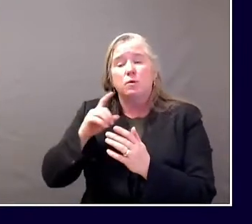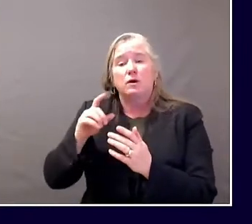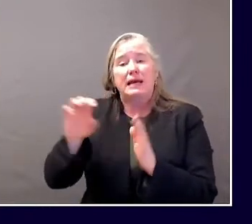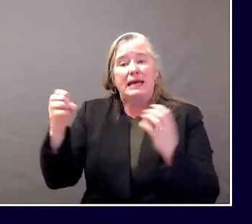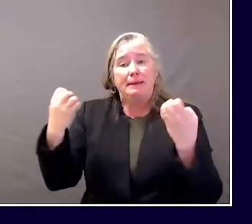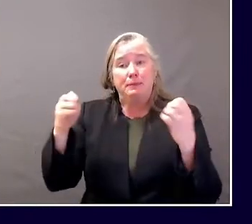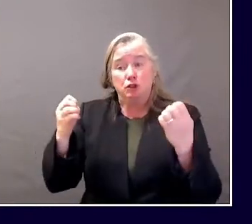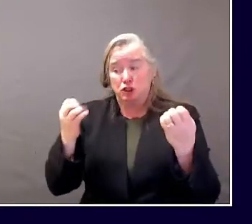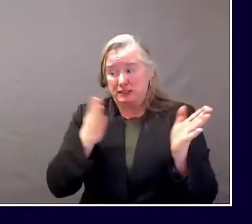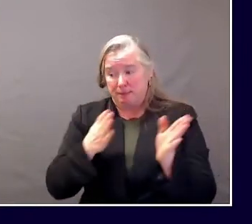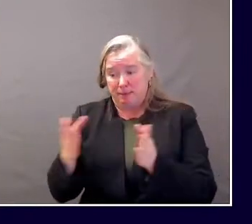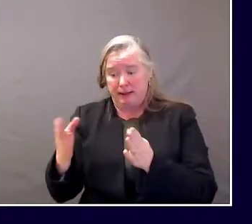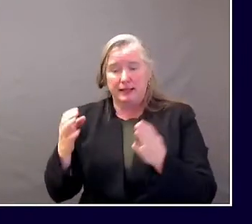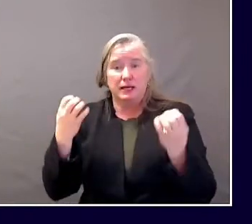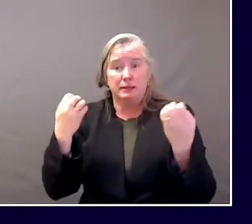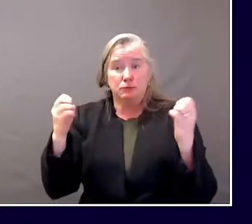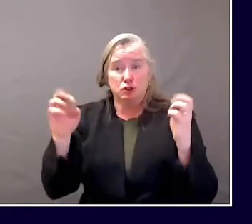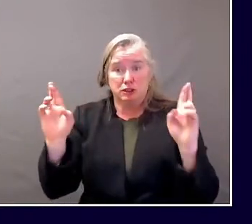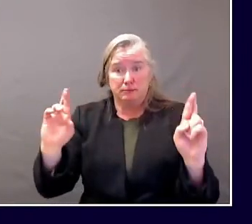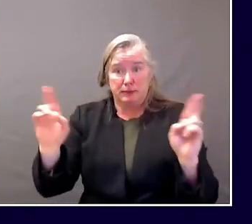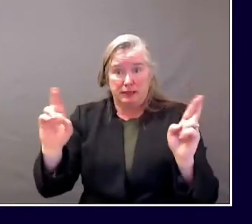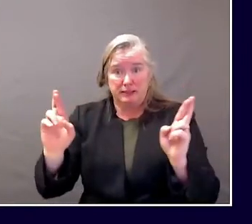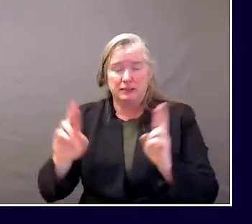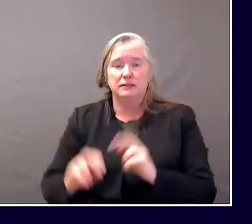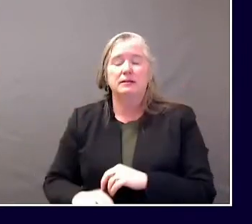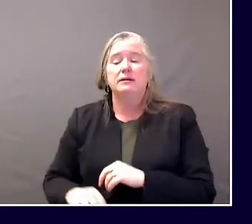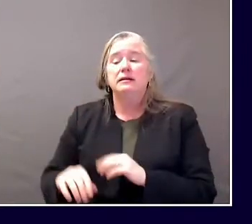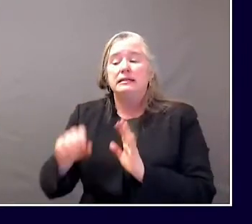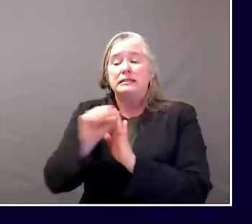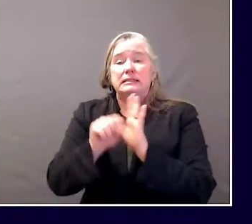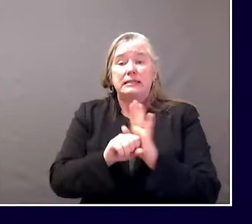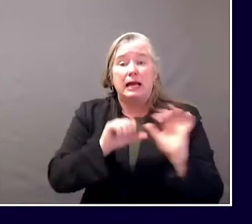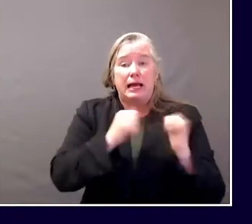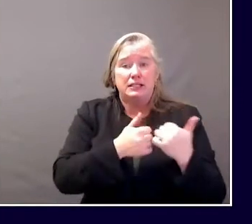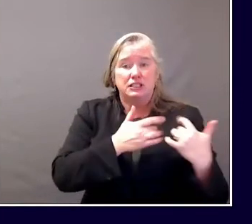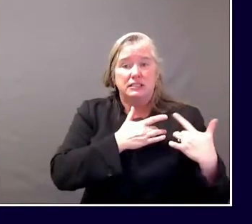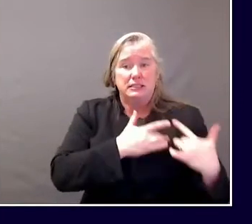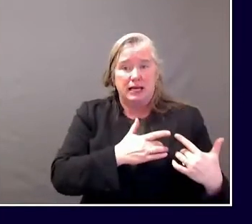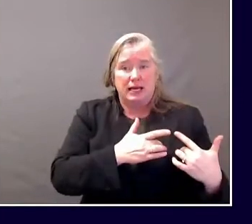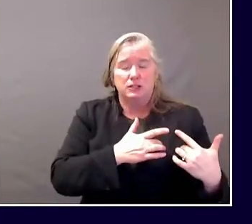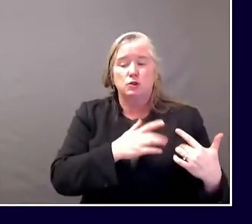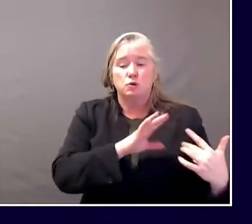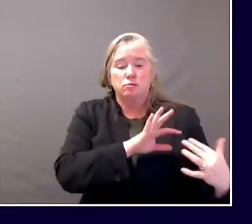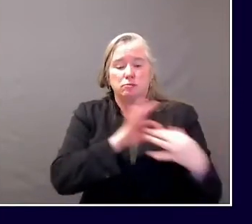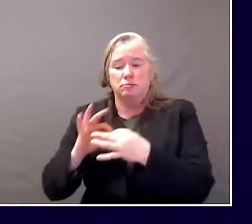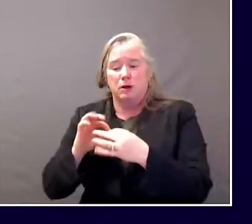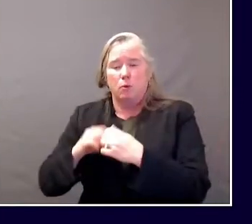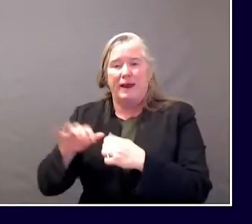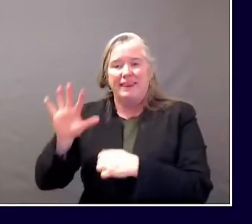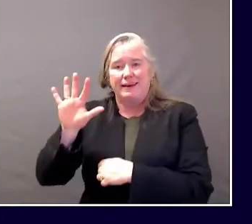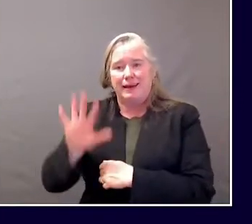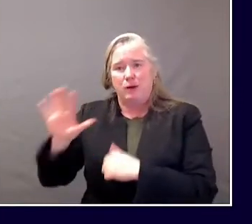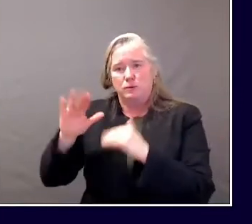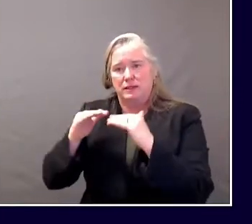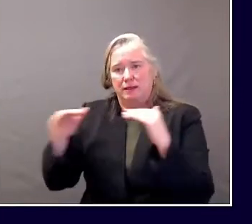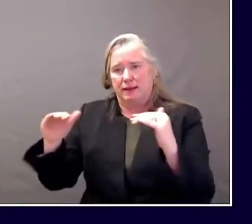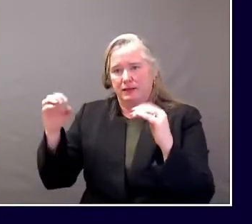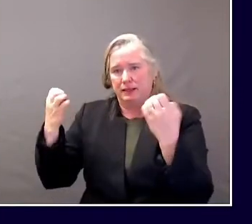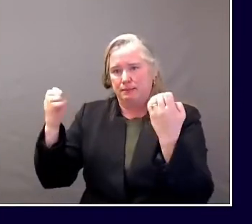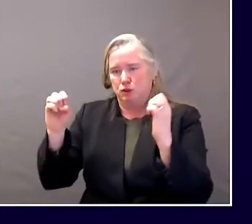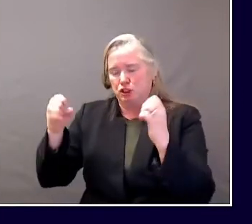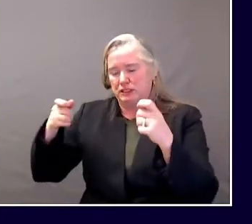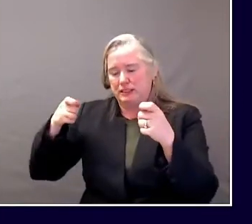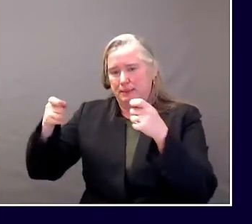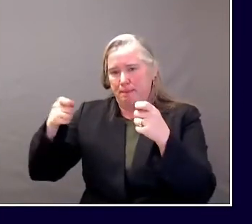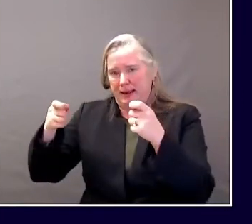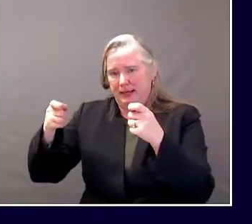and preparedness, the state agencies work first and foremost with their county level emergency management agencies, both when things